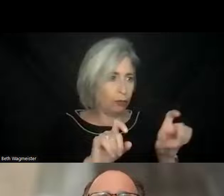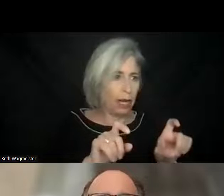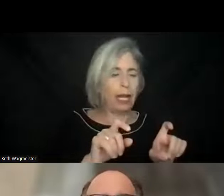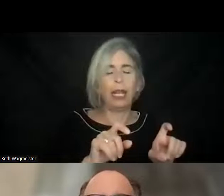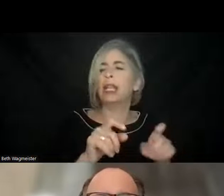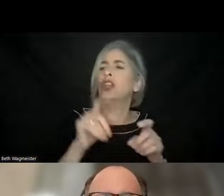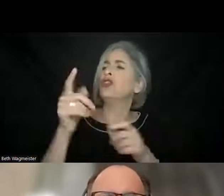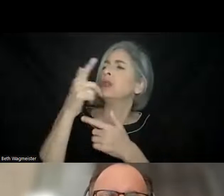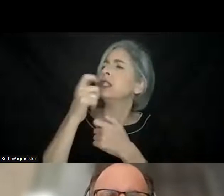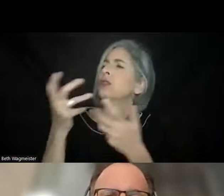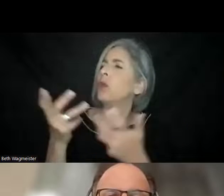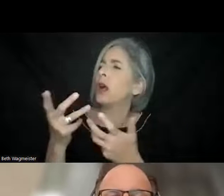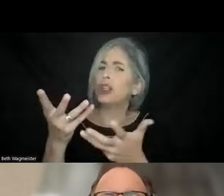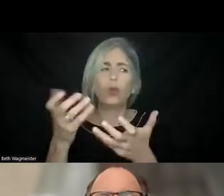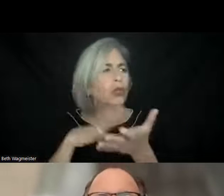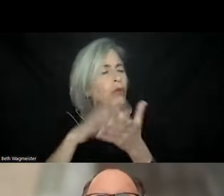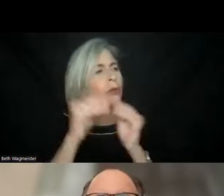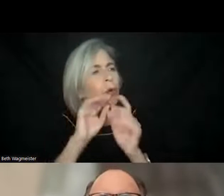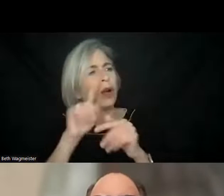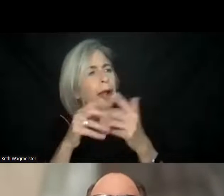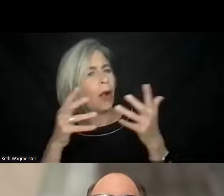were interested in, know more about the EN,